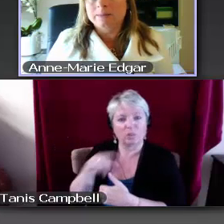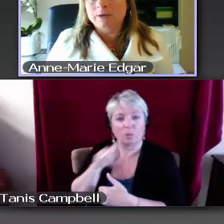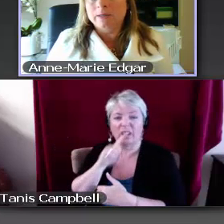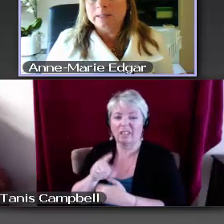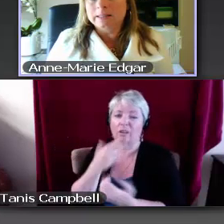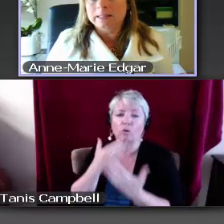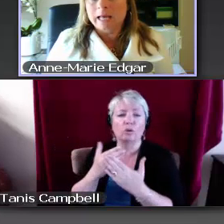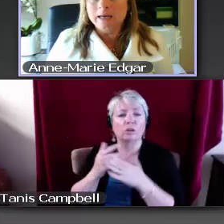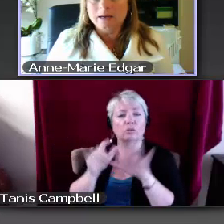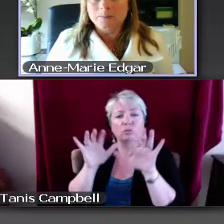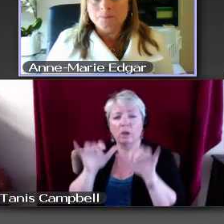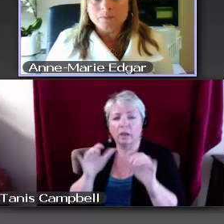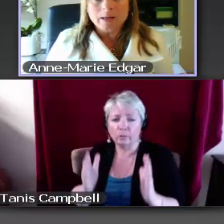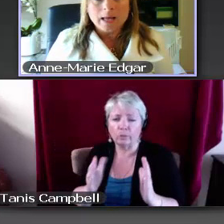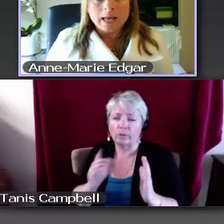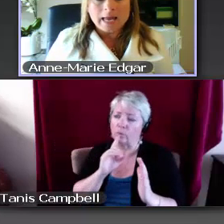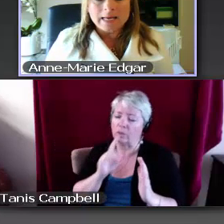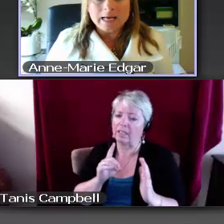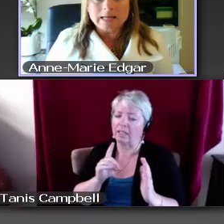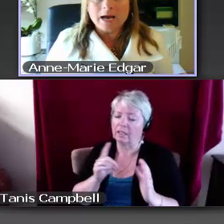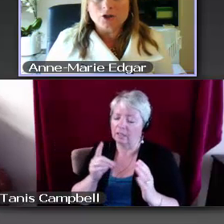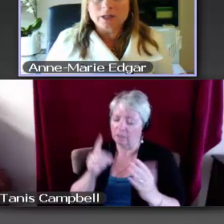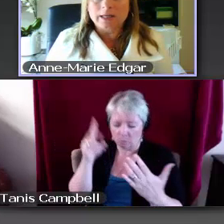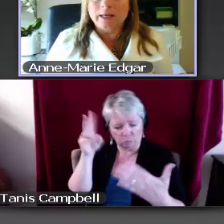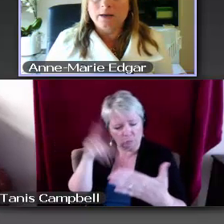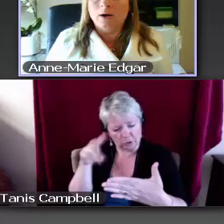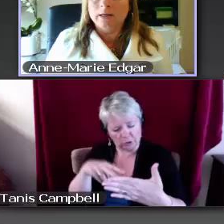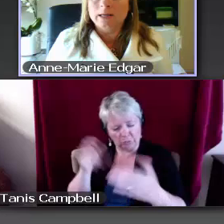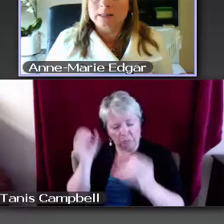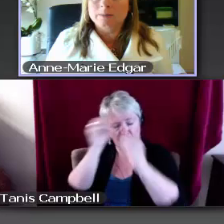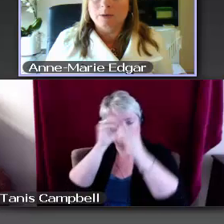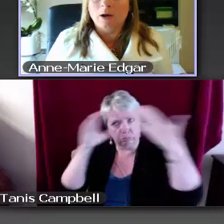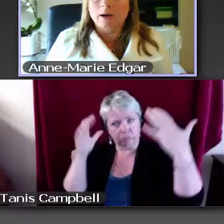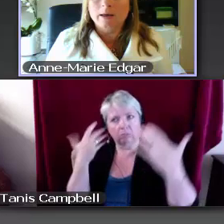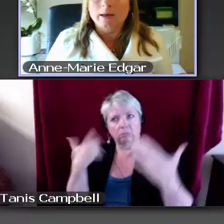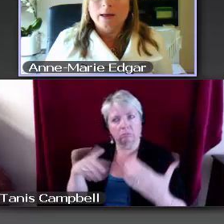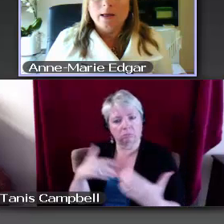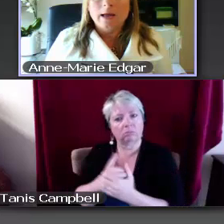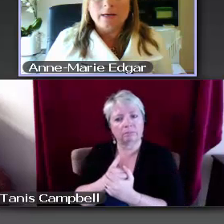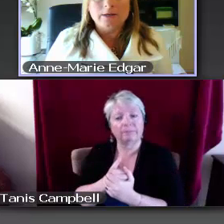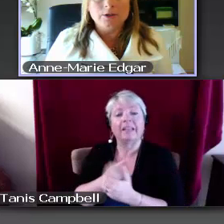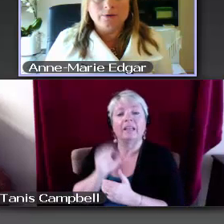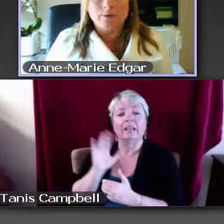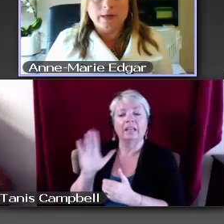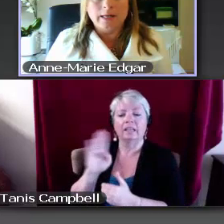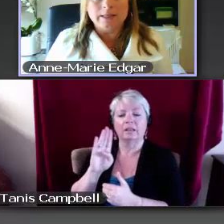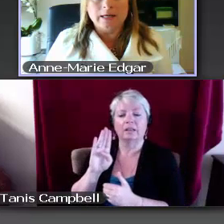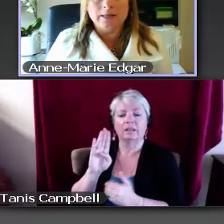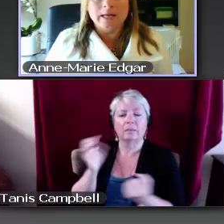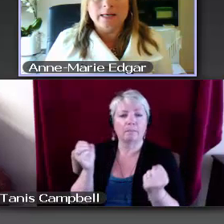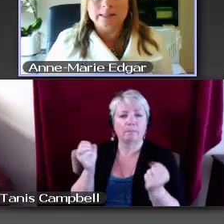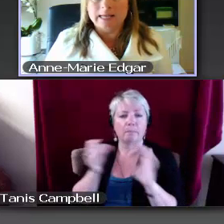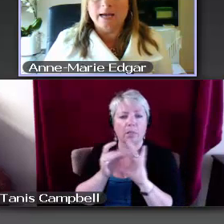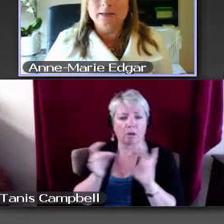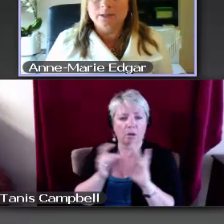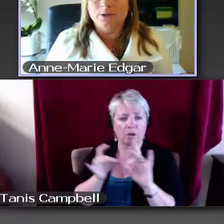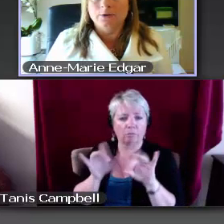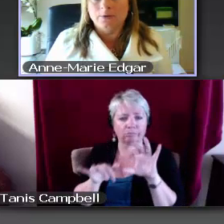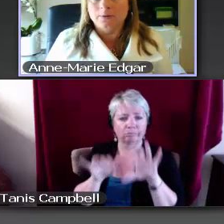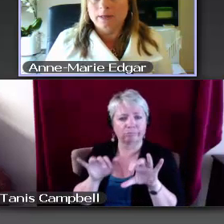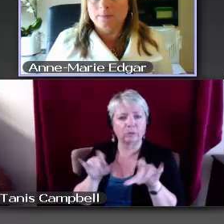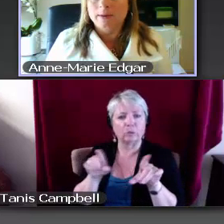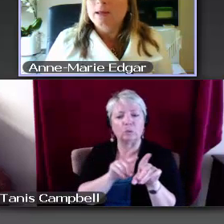what the experience is like. And he has actually on his blog an interview that he did, and his